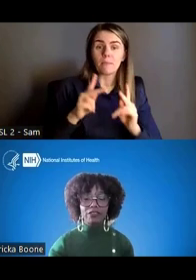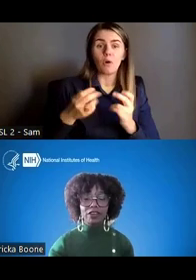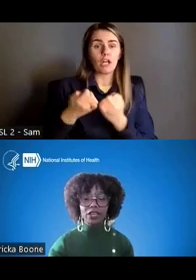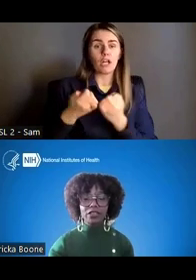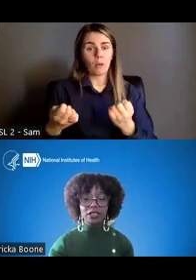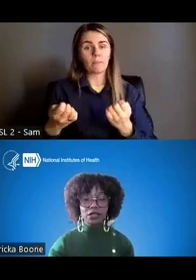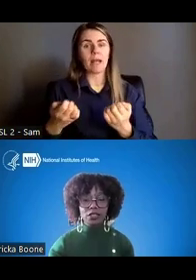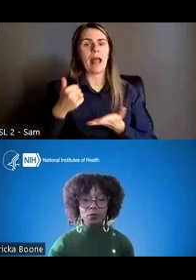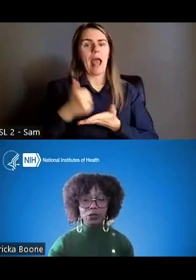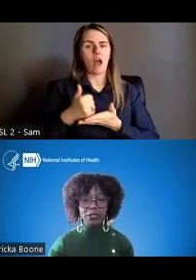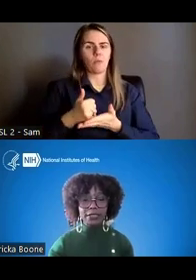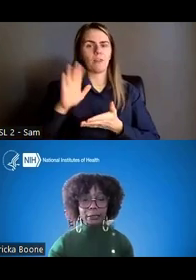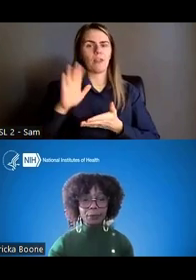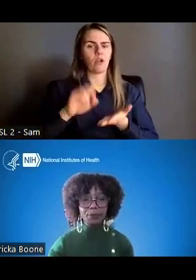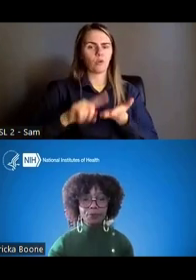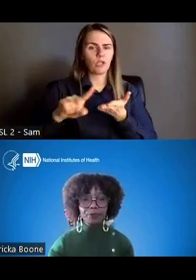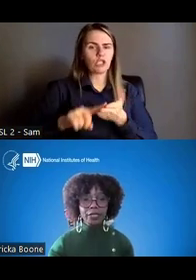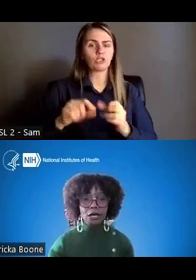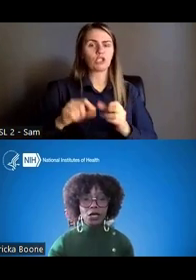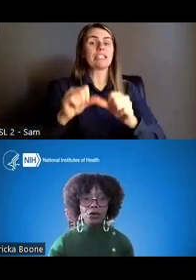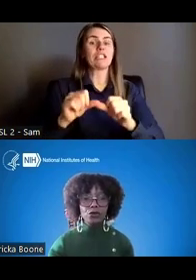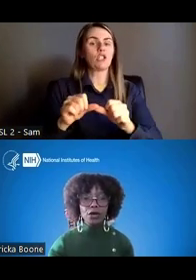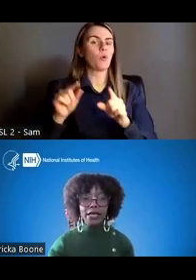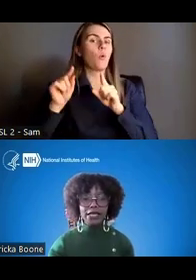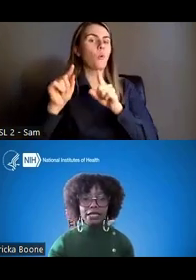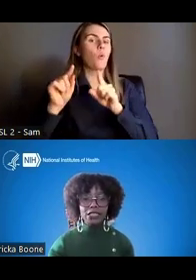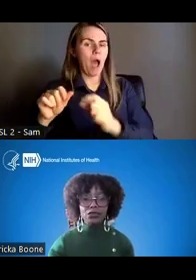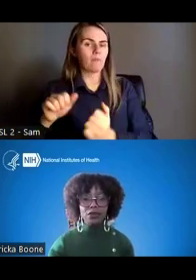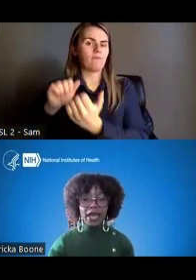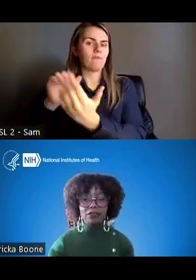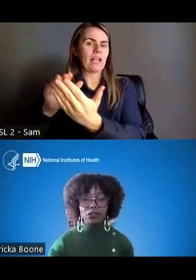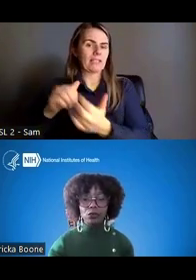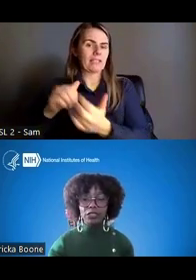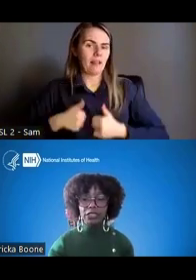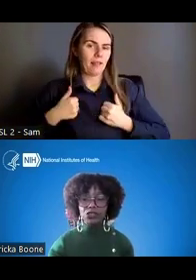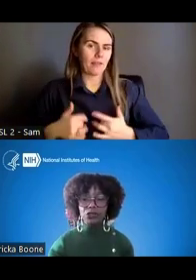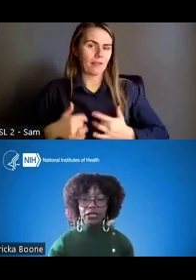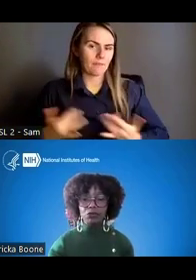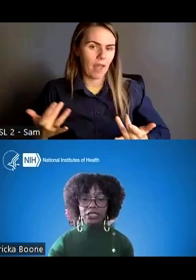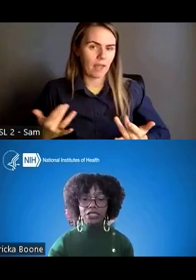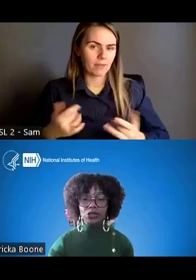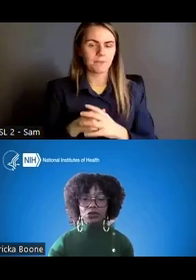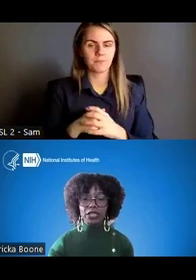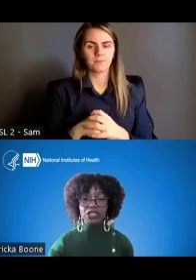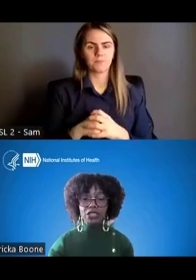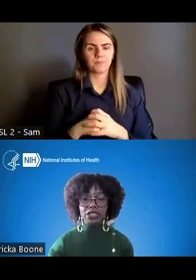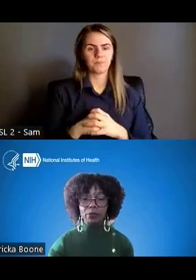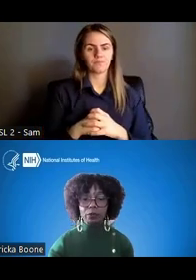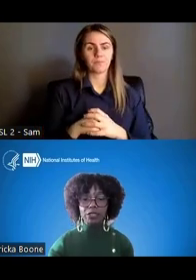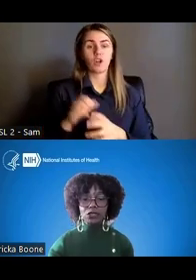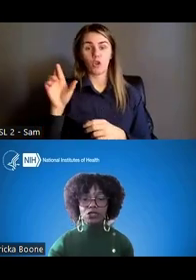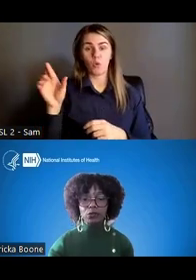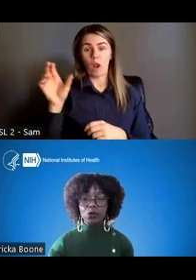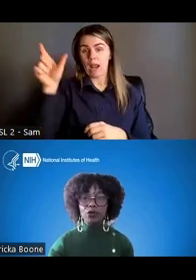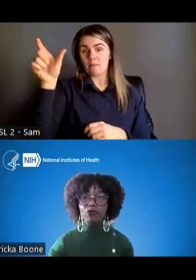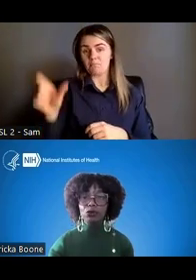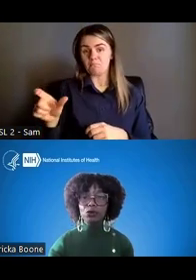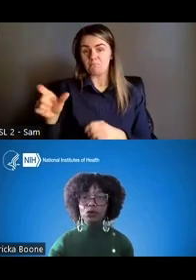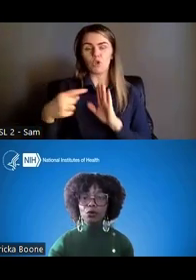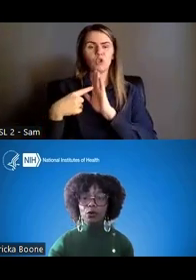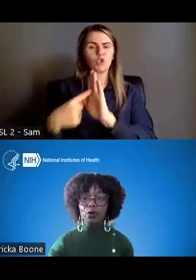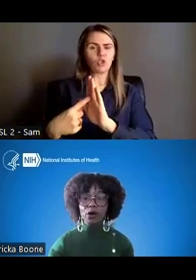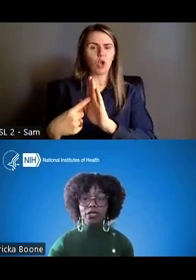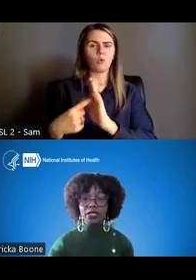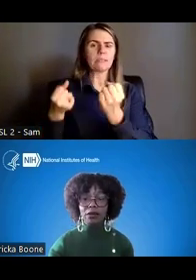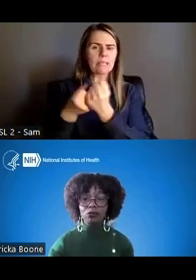their life event that they're experiencing. On the right, you have your reentry and reintegration supplements to support